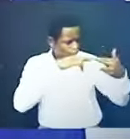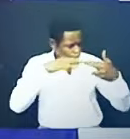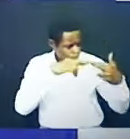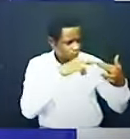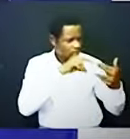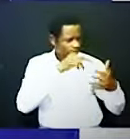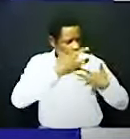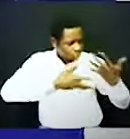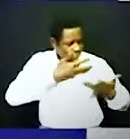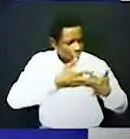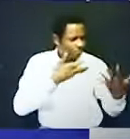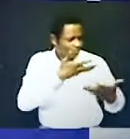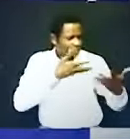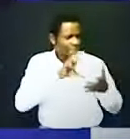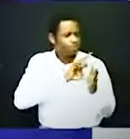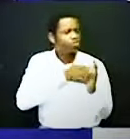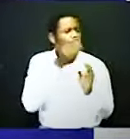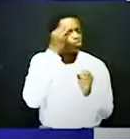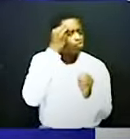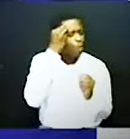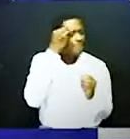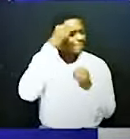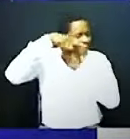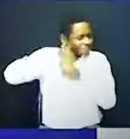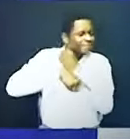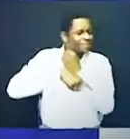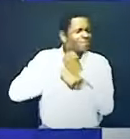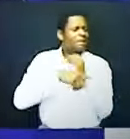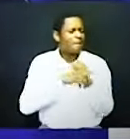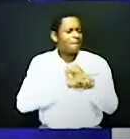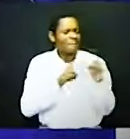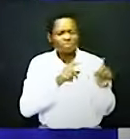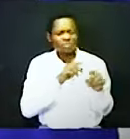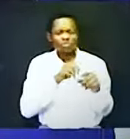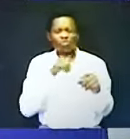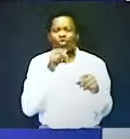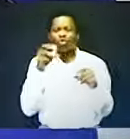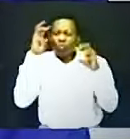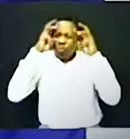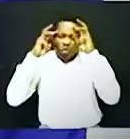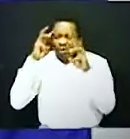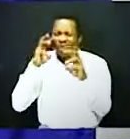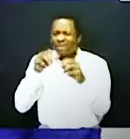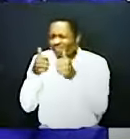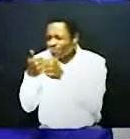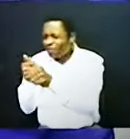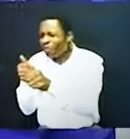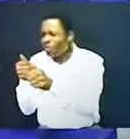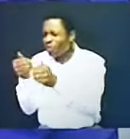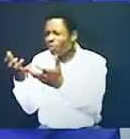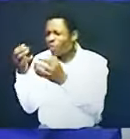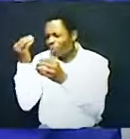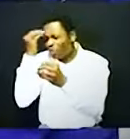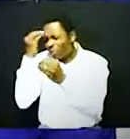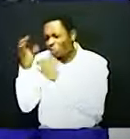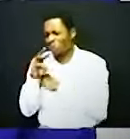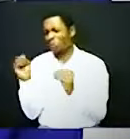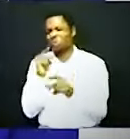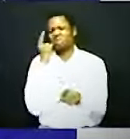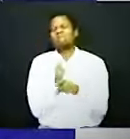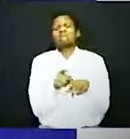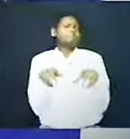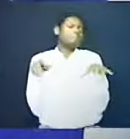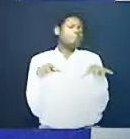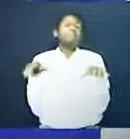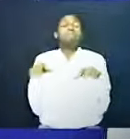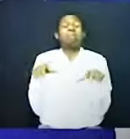think that God is knowable. So they don't chase after him. The God